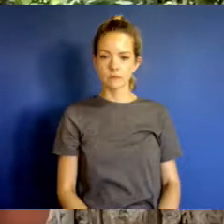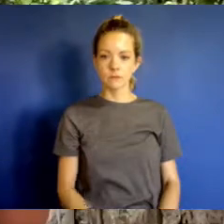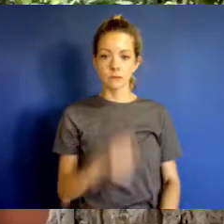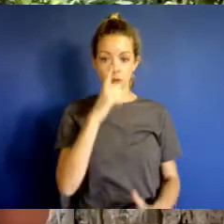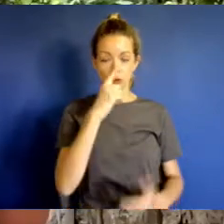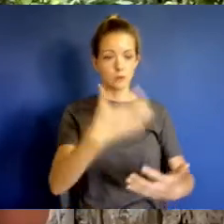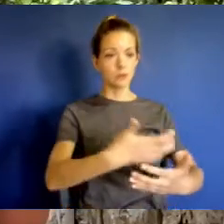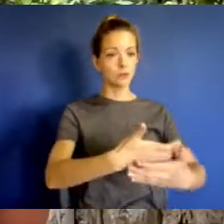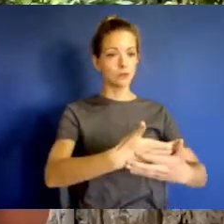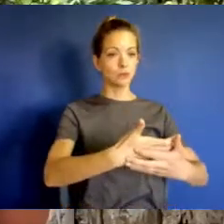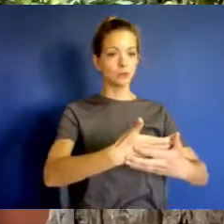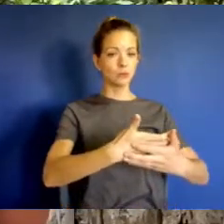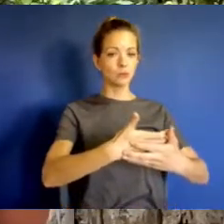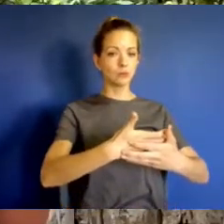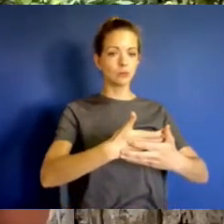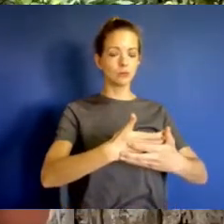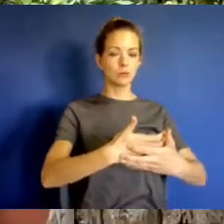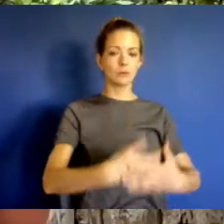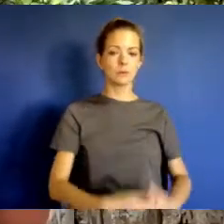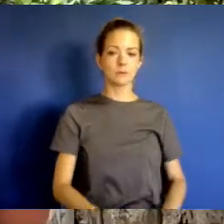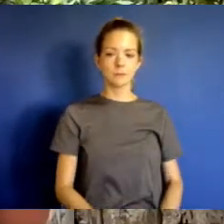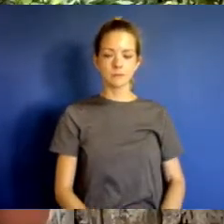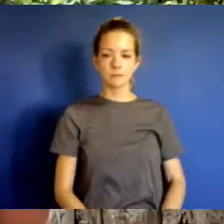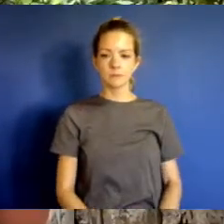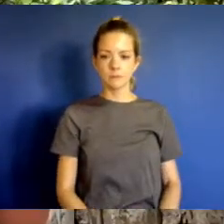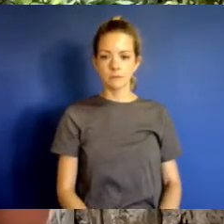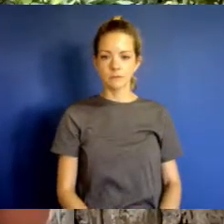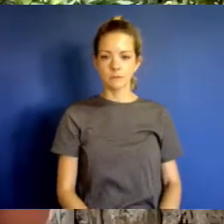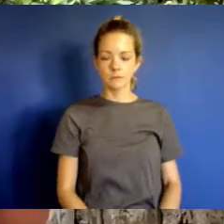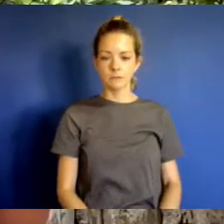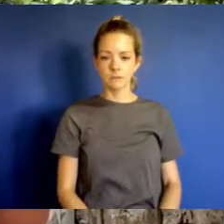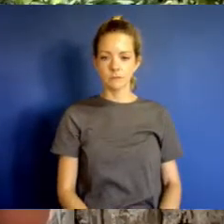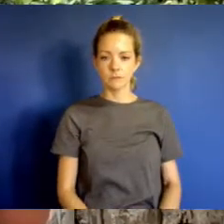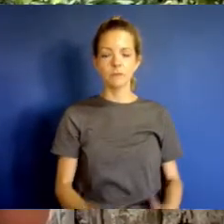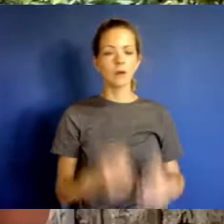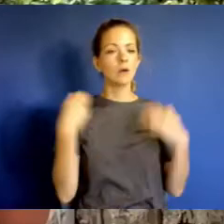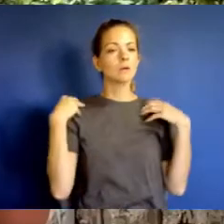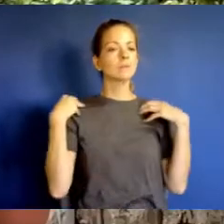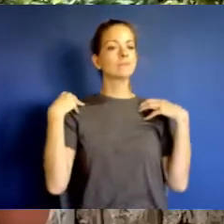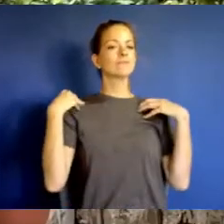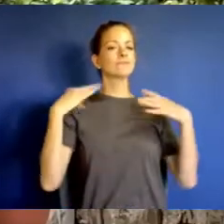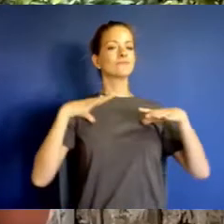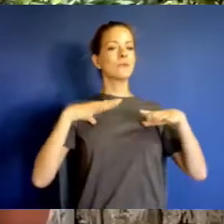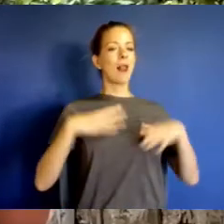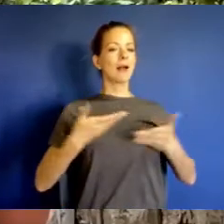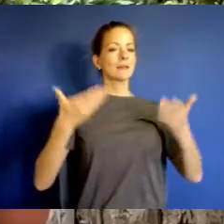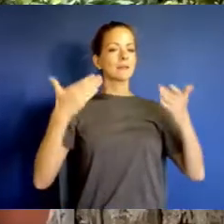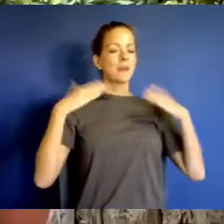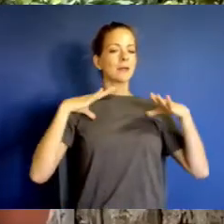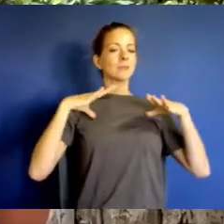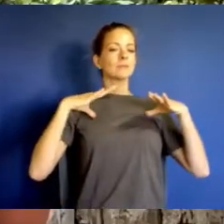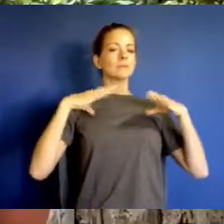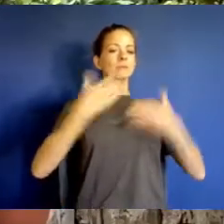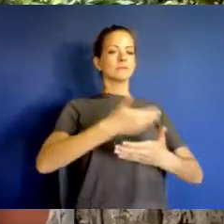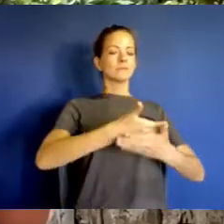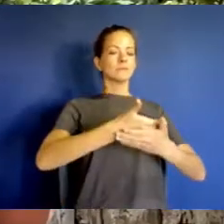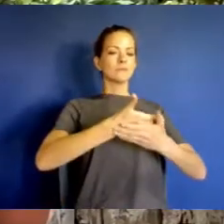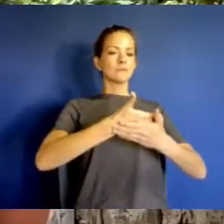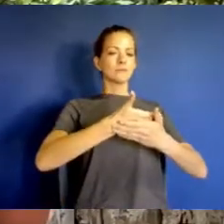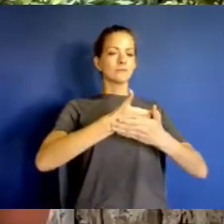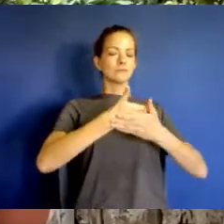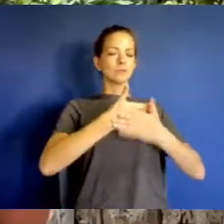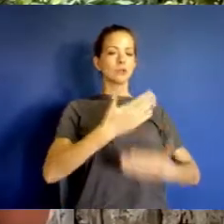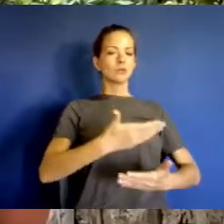Take hold wherever you want to take hold. Relax back onto the mat. Draw everything